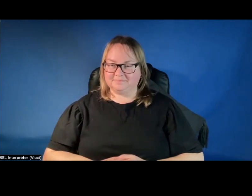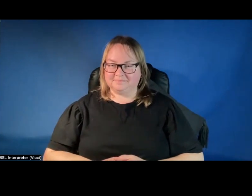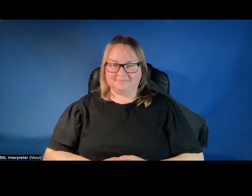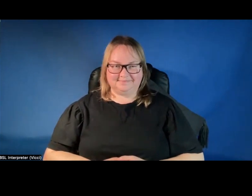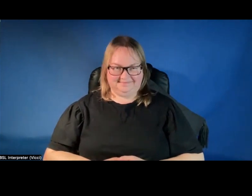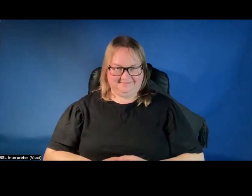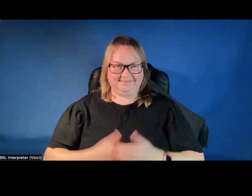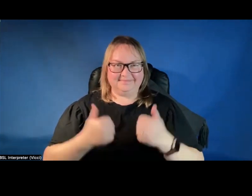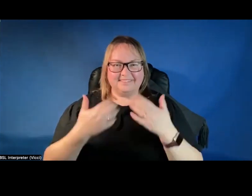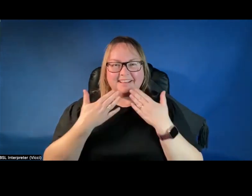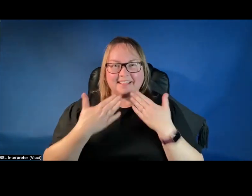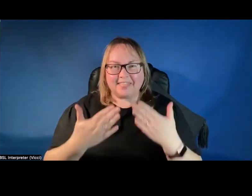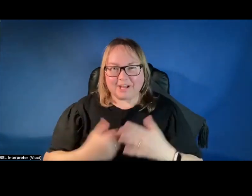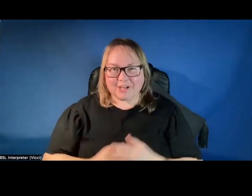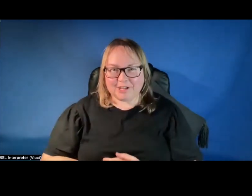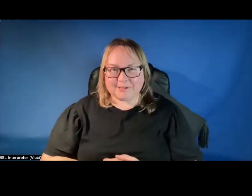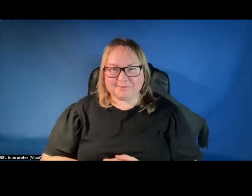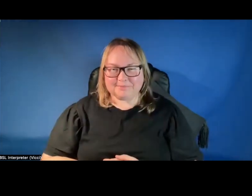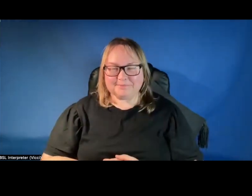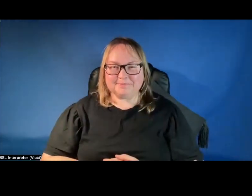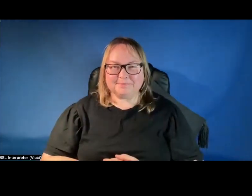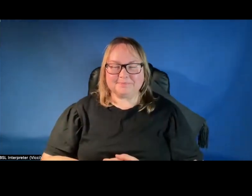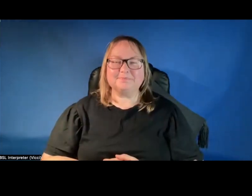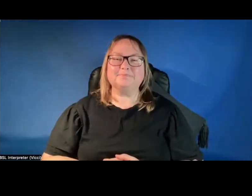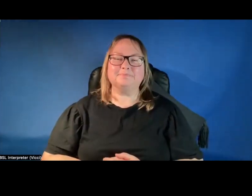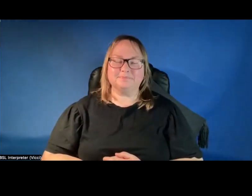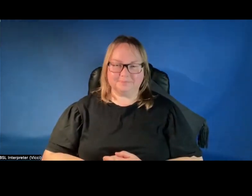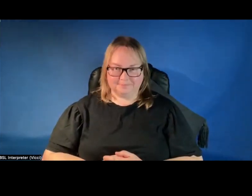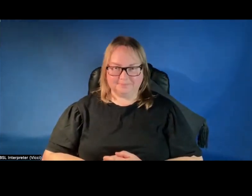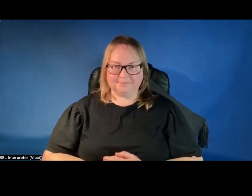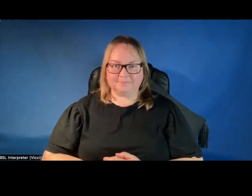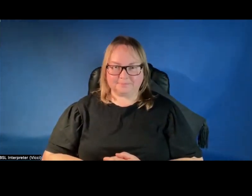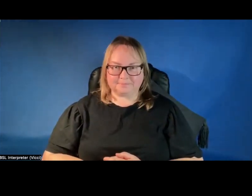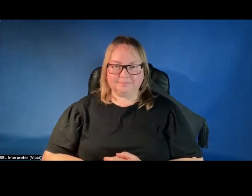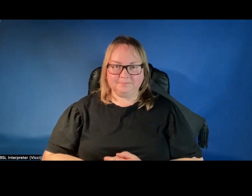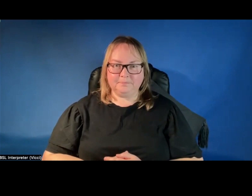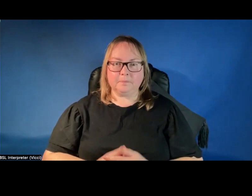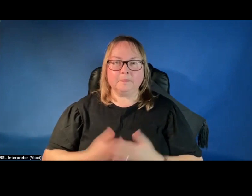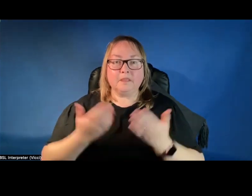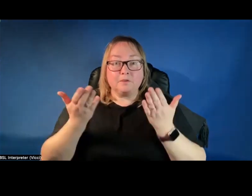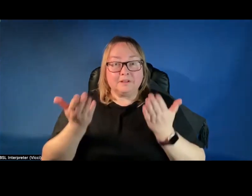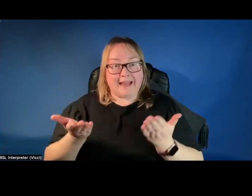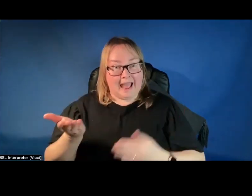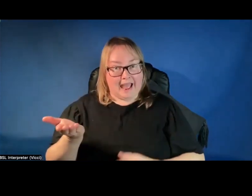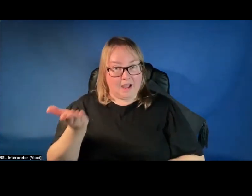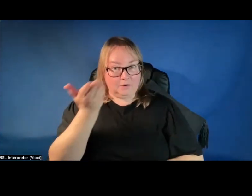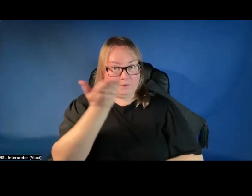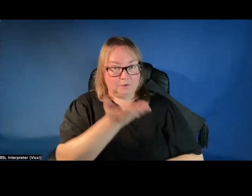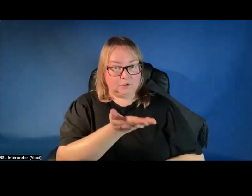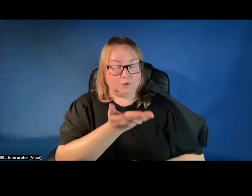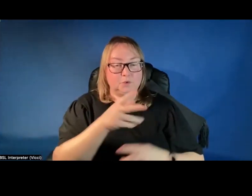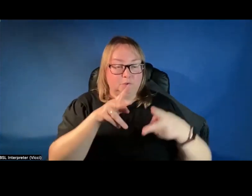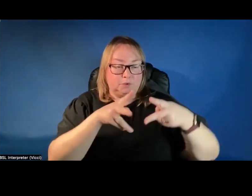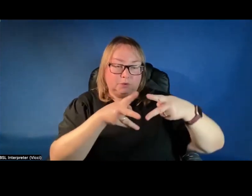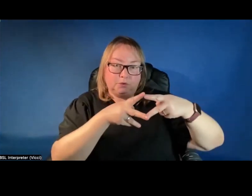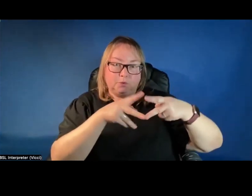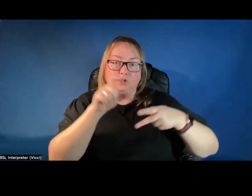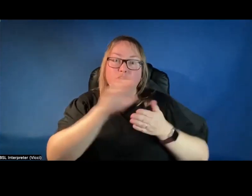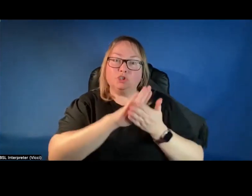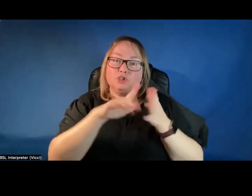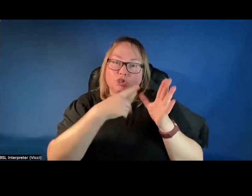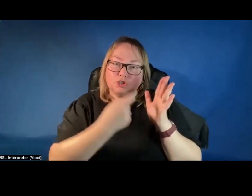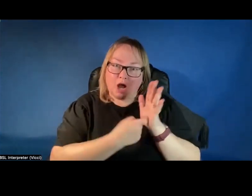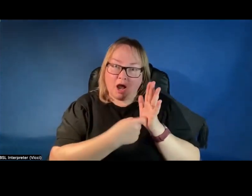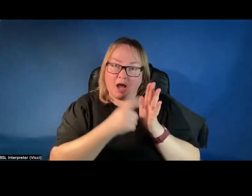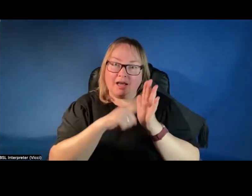Thanks. Okay, so I'm going to hand it over to Char and Jennifer, but before I do so, I